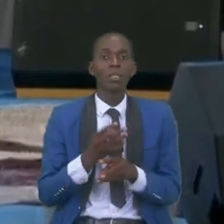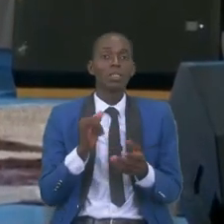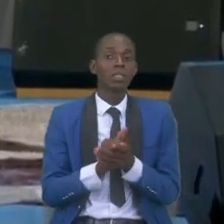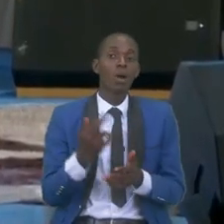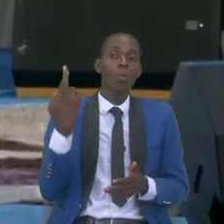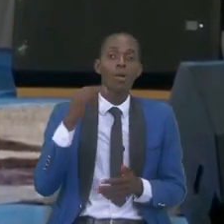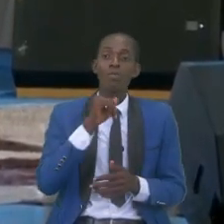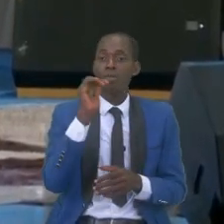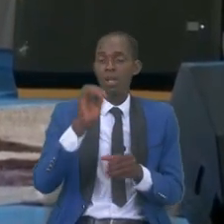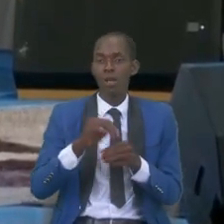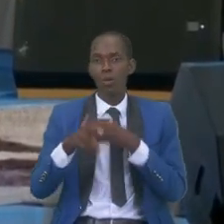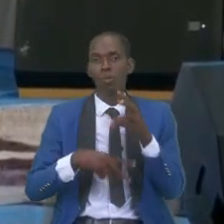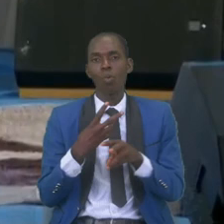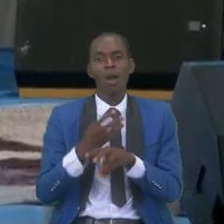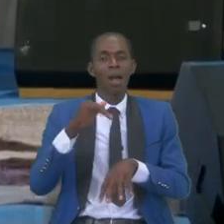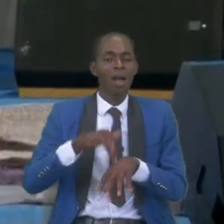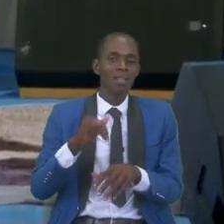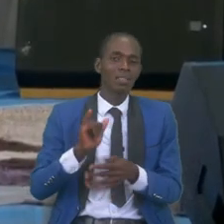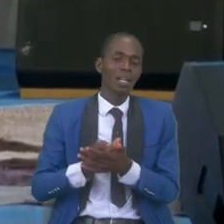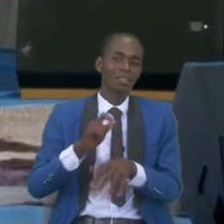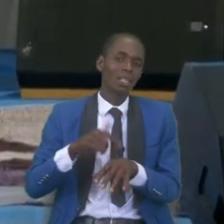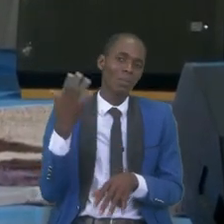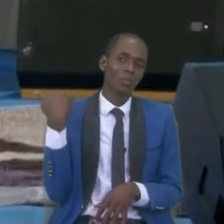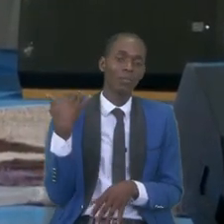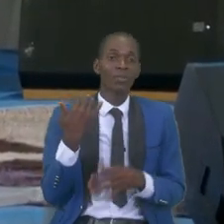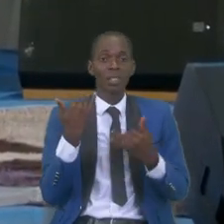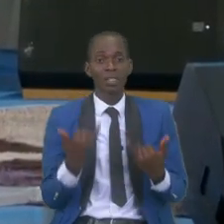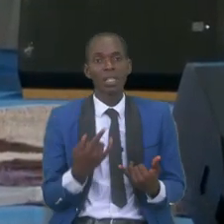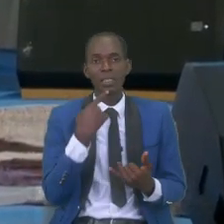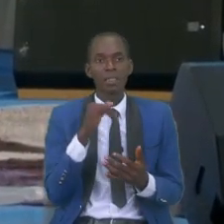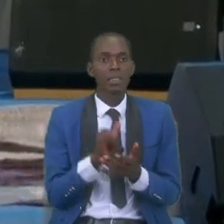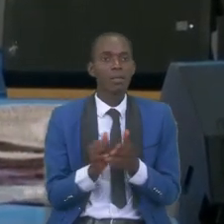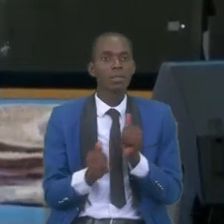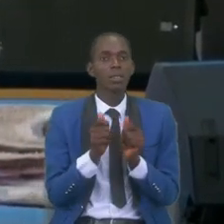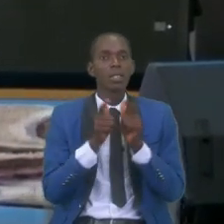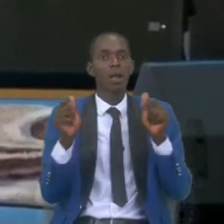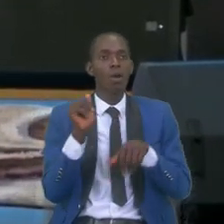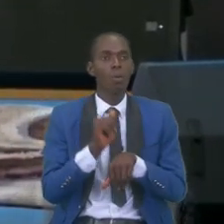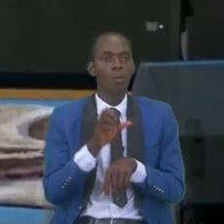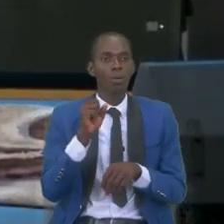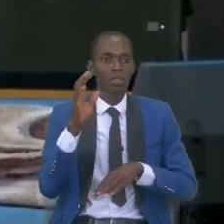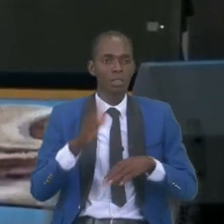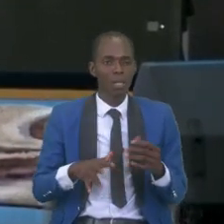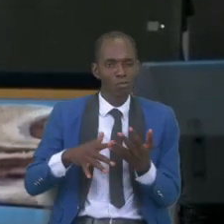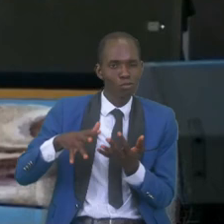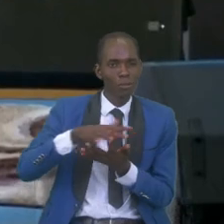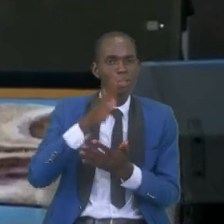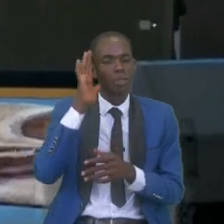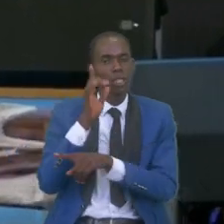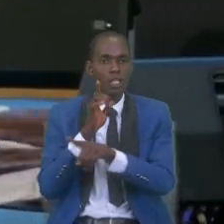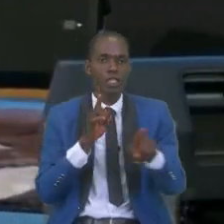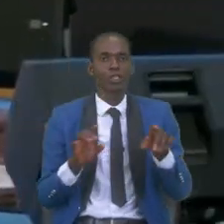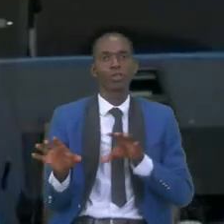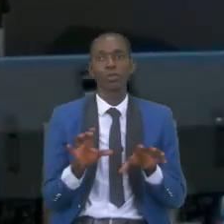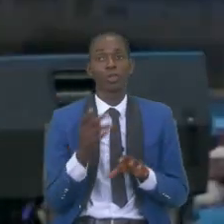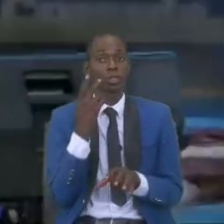world at that time. It says now that greater works than these shall kill you. You see the way they